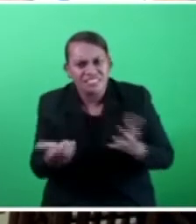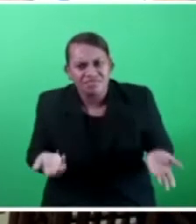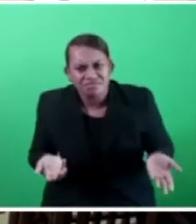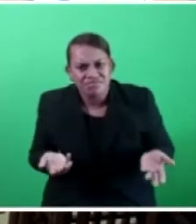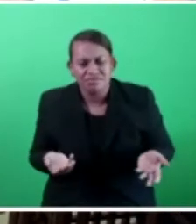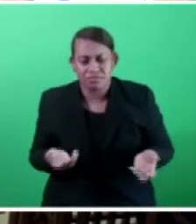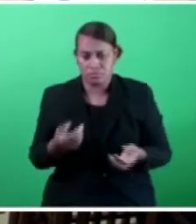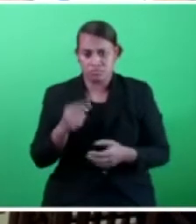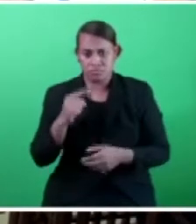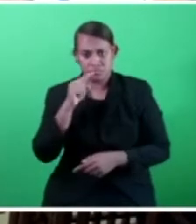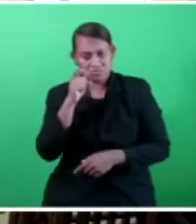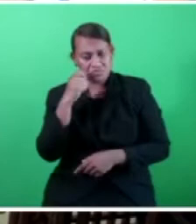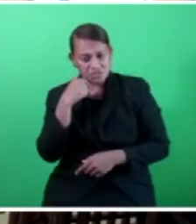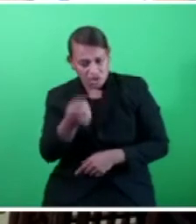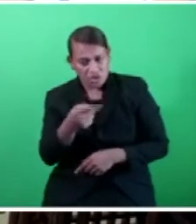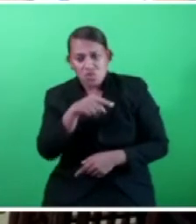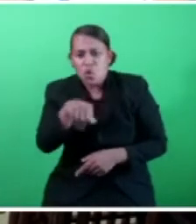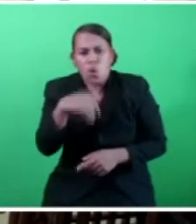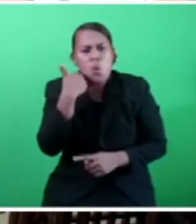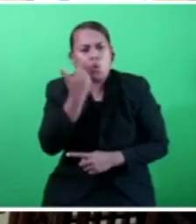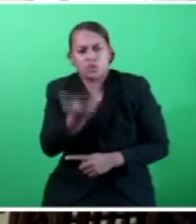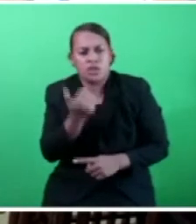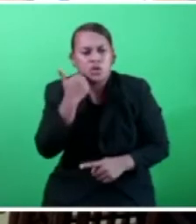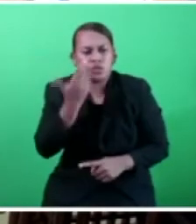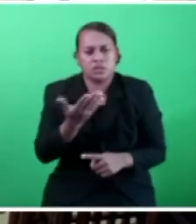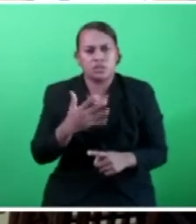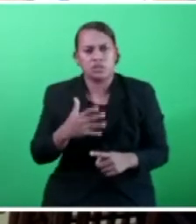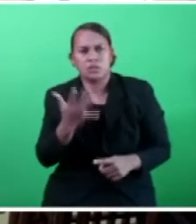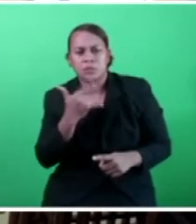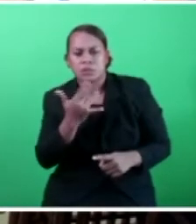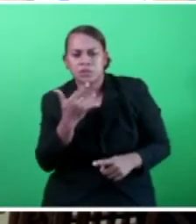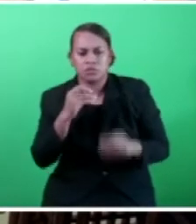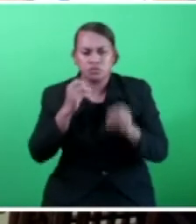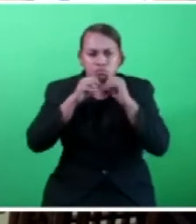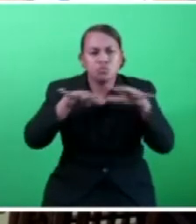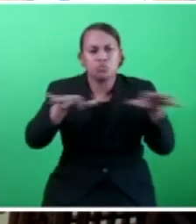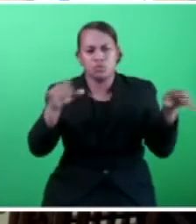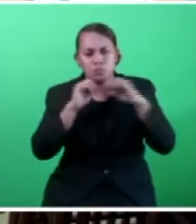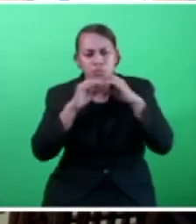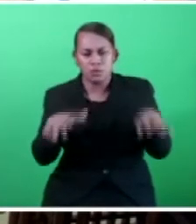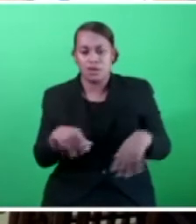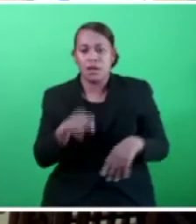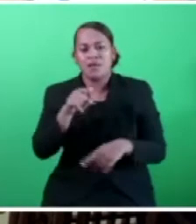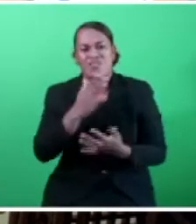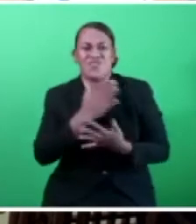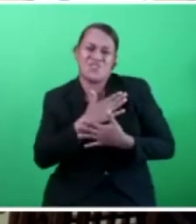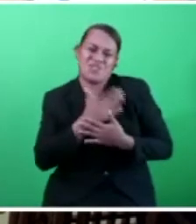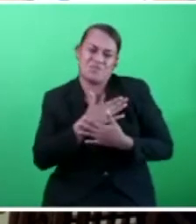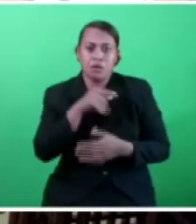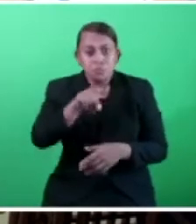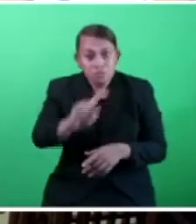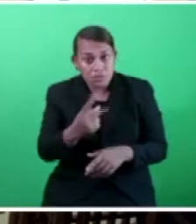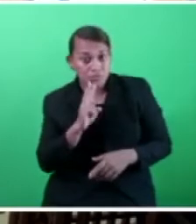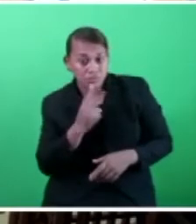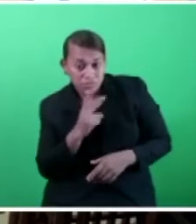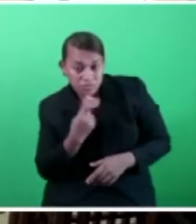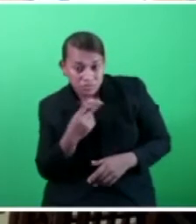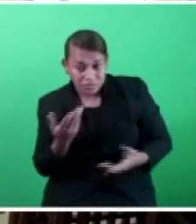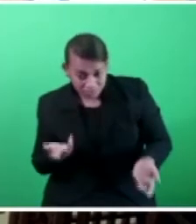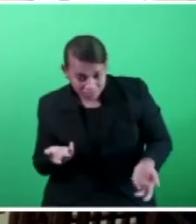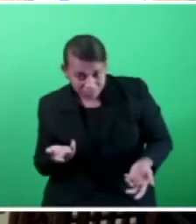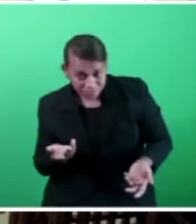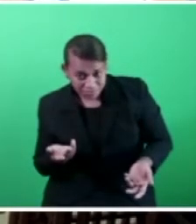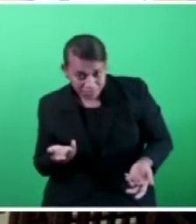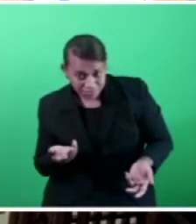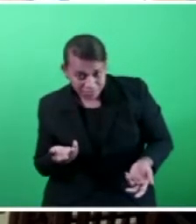warrior who doesn't hesitate to give away her platform to any causes, no matter how deceitful, which gets enough likes to gain her